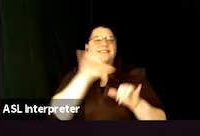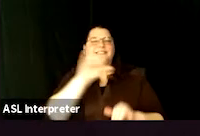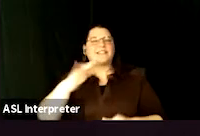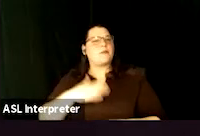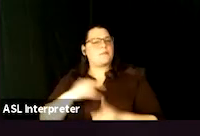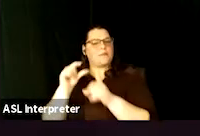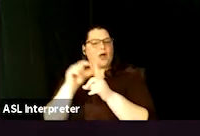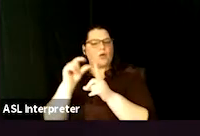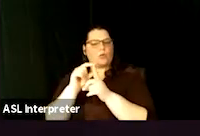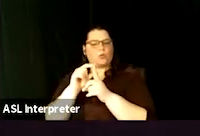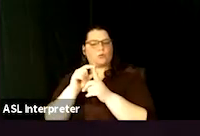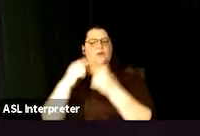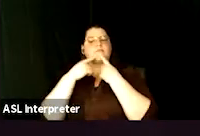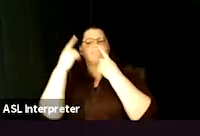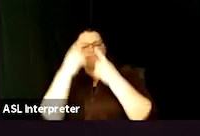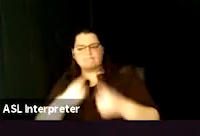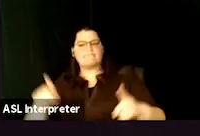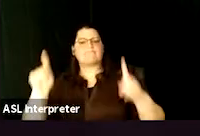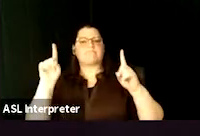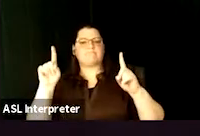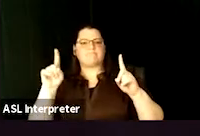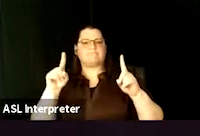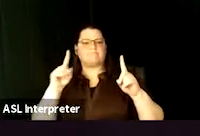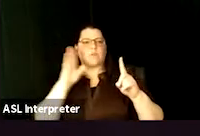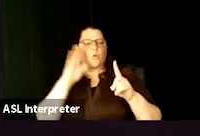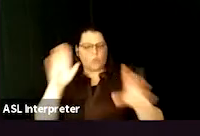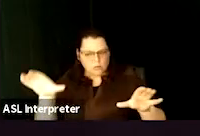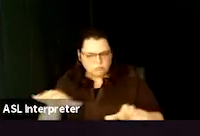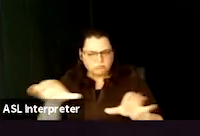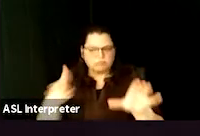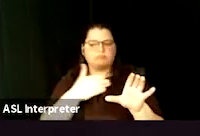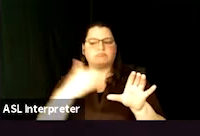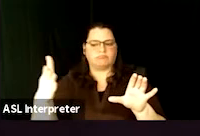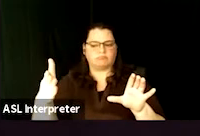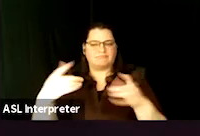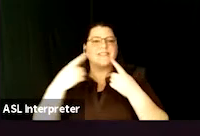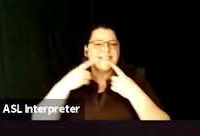I propose and succeed in the thing for which I sent it.